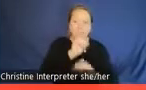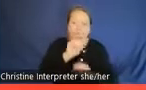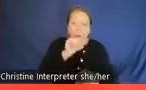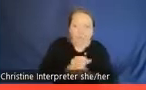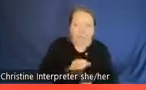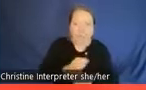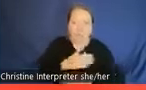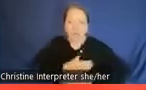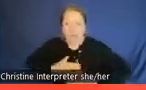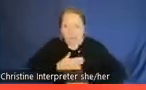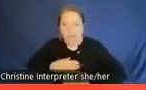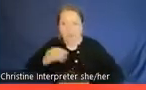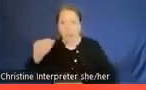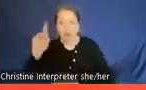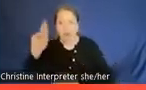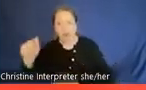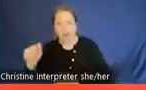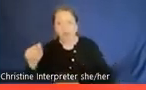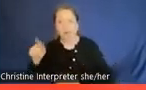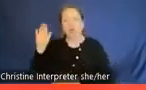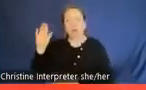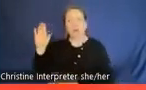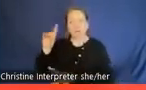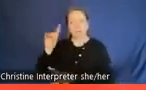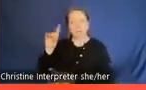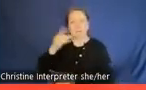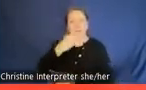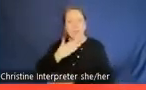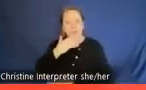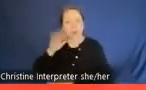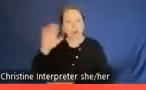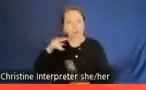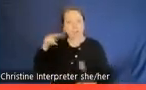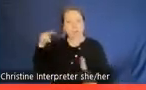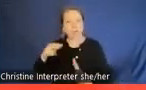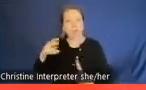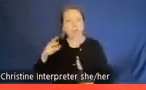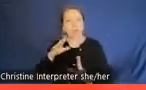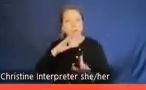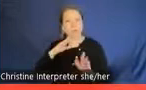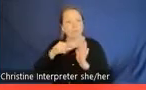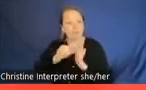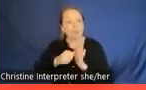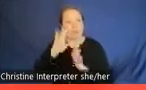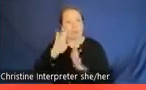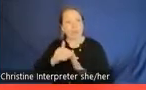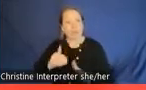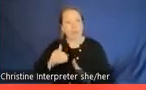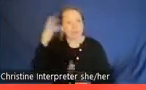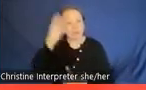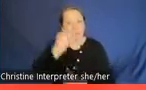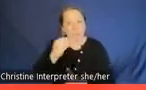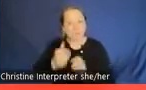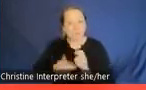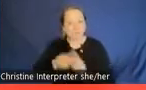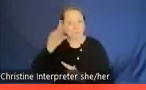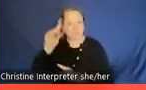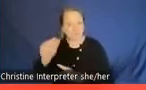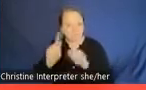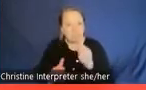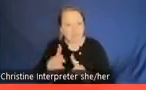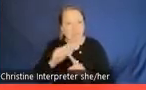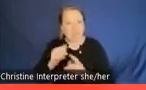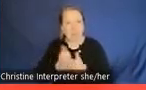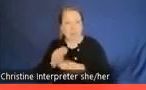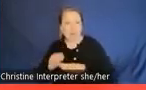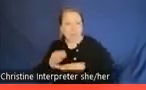and others that disability truly connects with all aspects of life, and therefore our work connects to all aspects of our